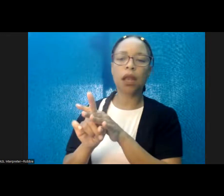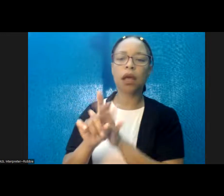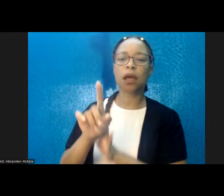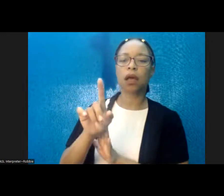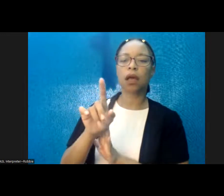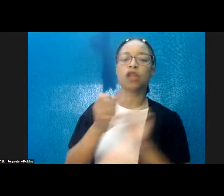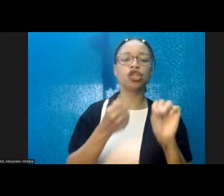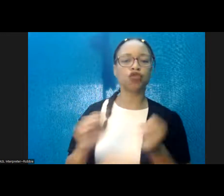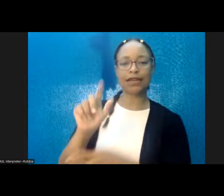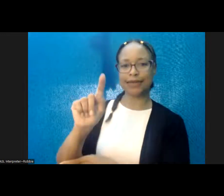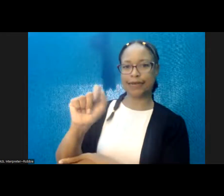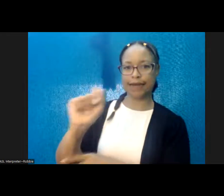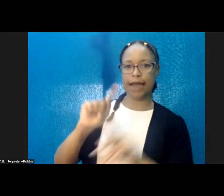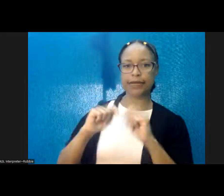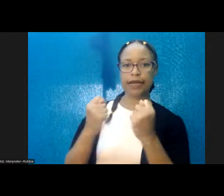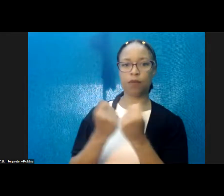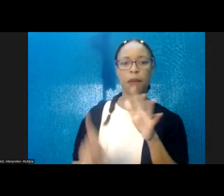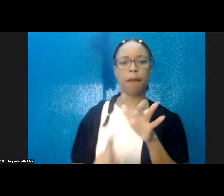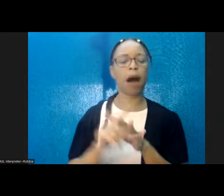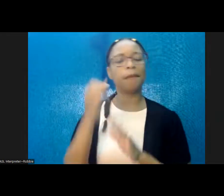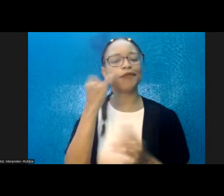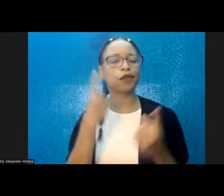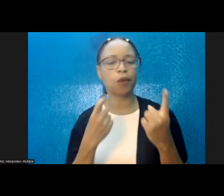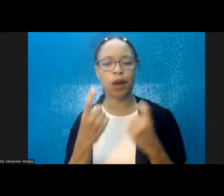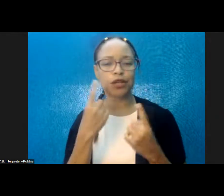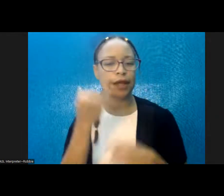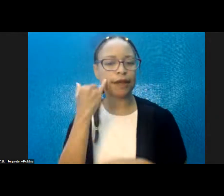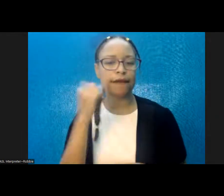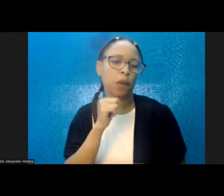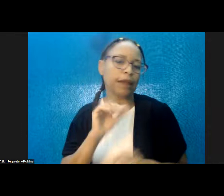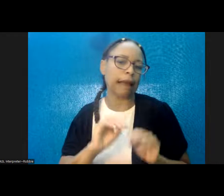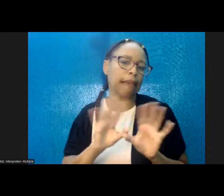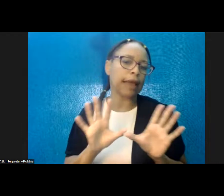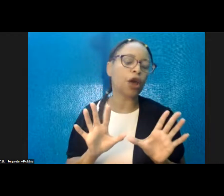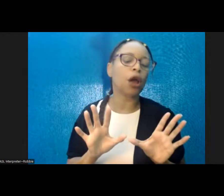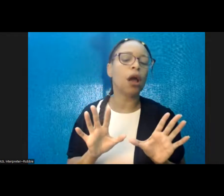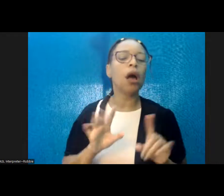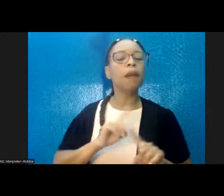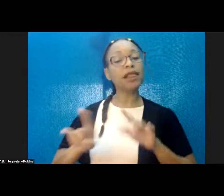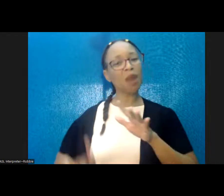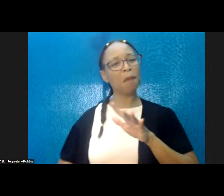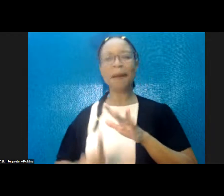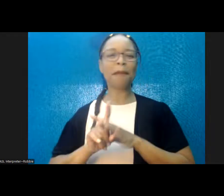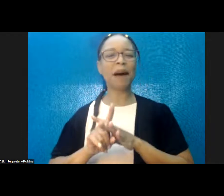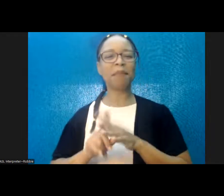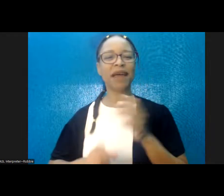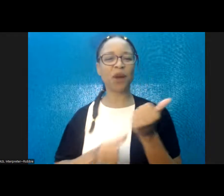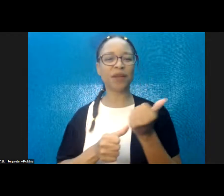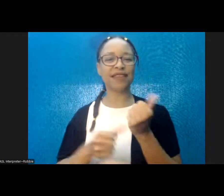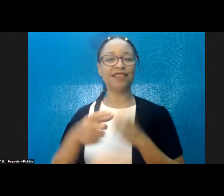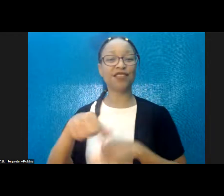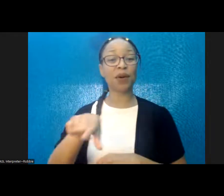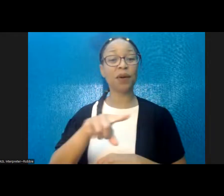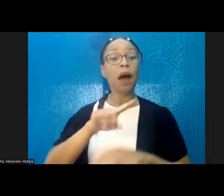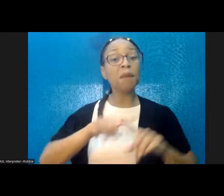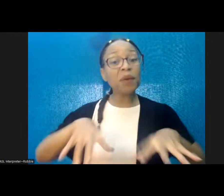strategies, TA team will come in if you have questions, if any of that wasn't clear. They'll pop in to assist you, but we're going to take that